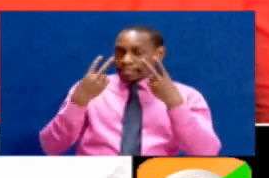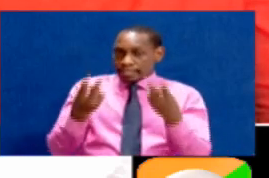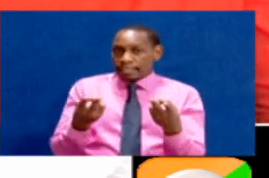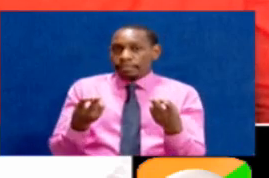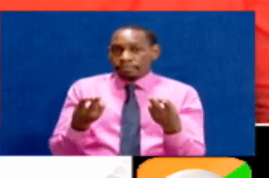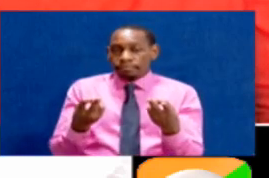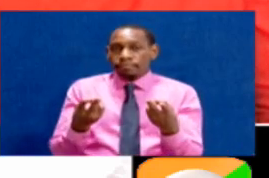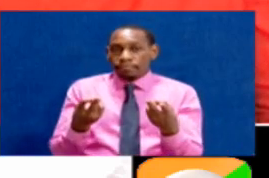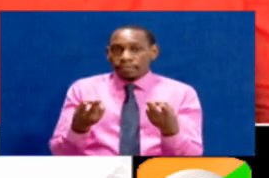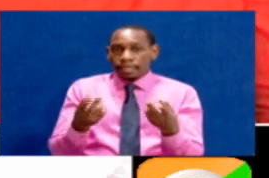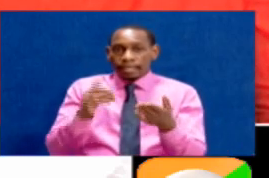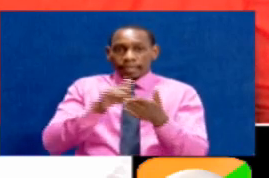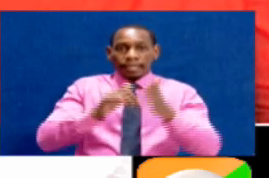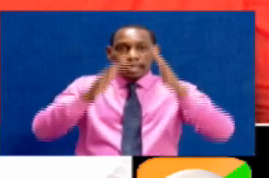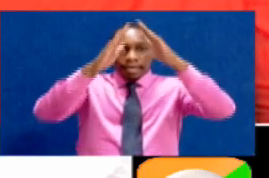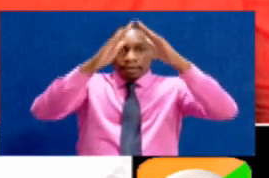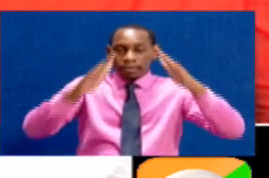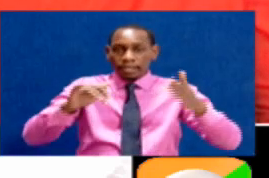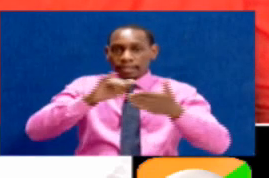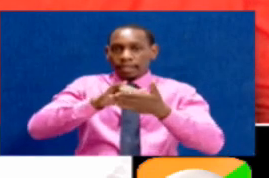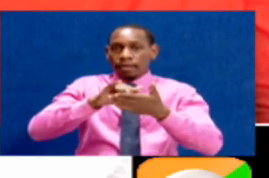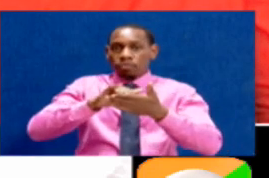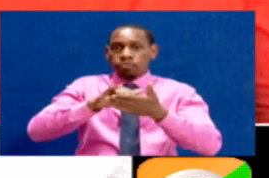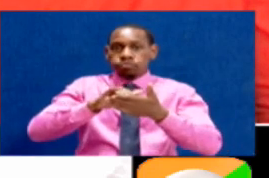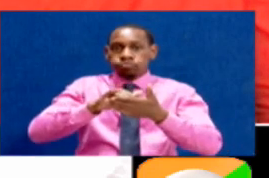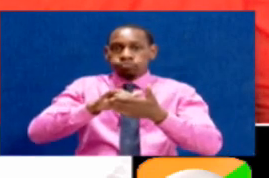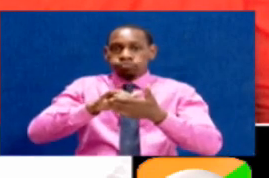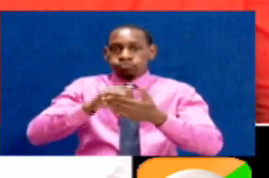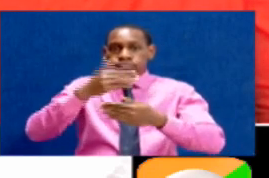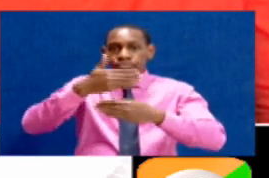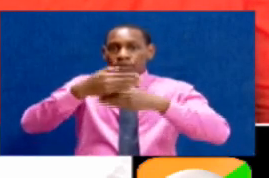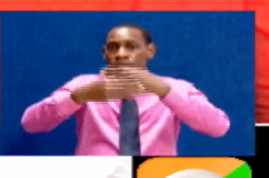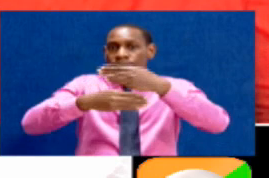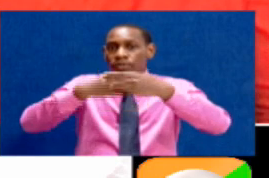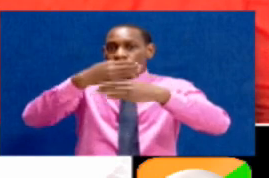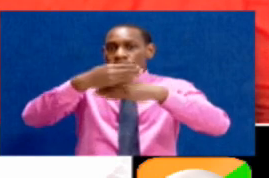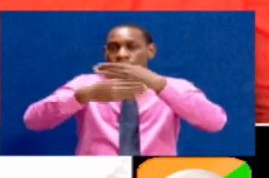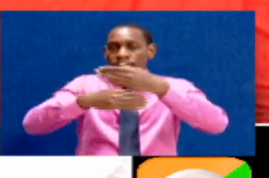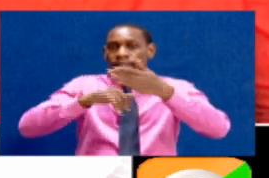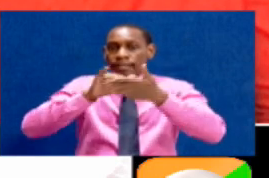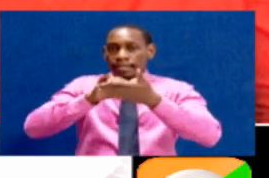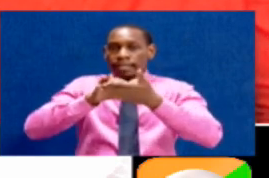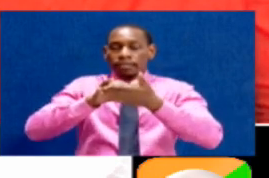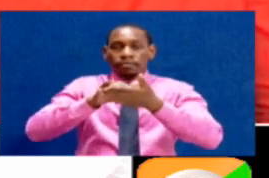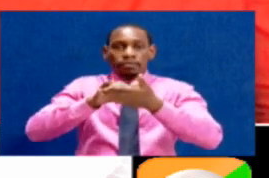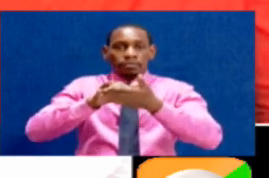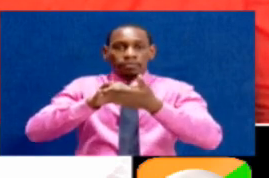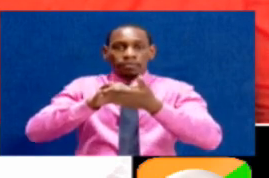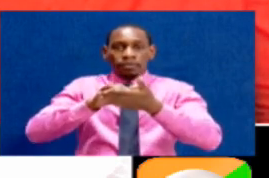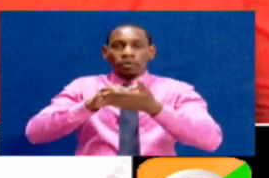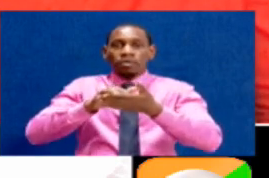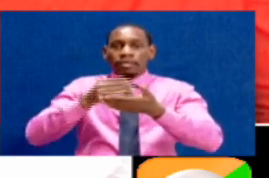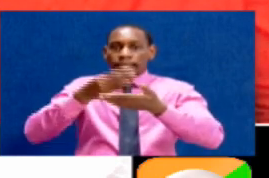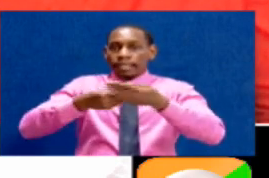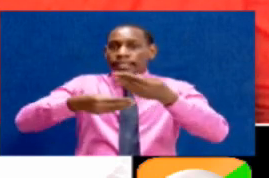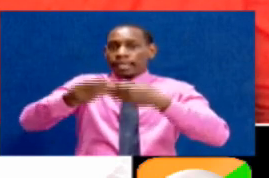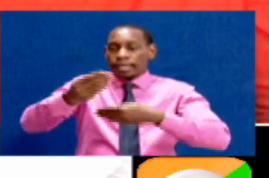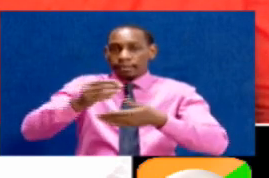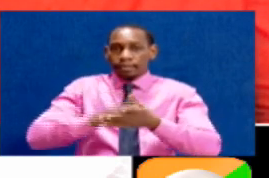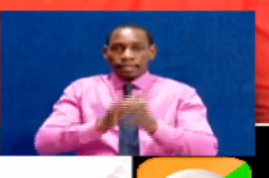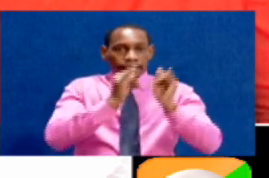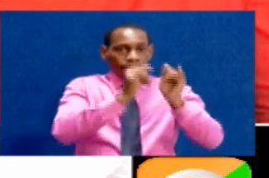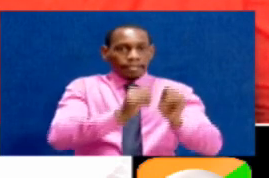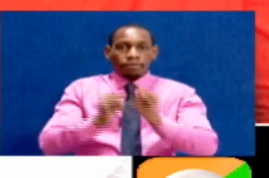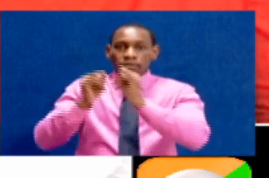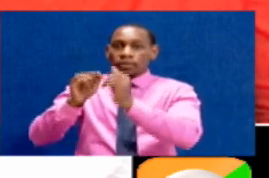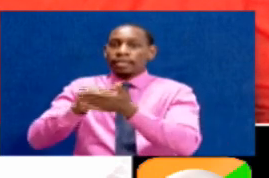see is the houses that will be put on this platform and that will be available for sale to